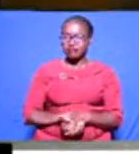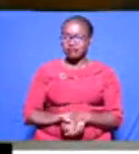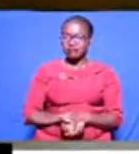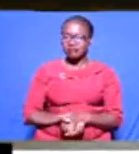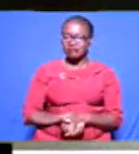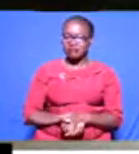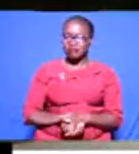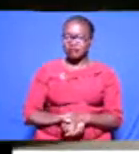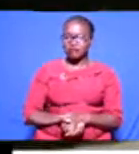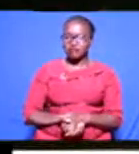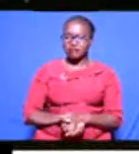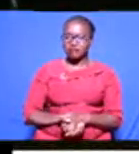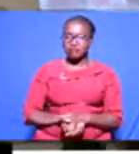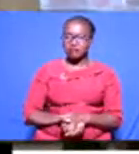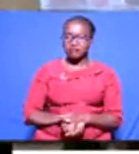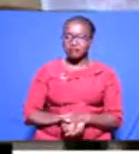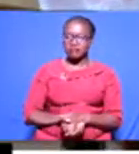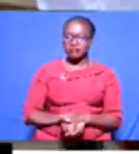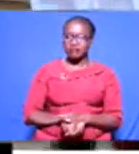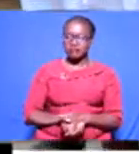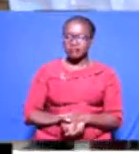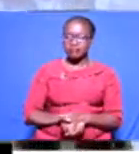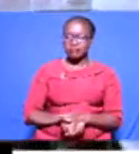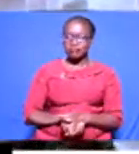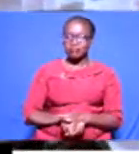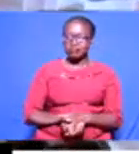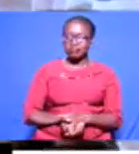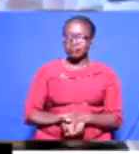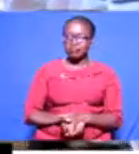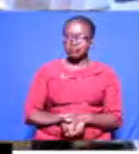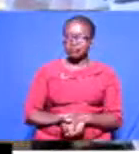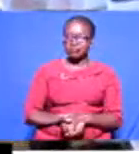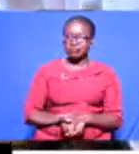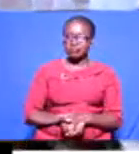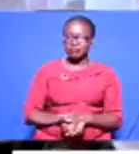at exactly 7:15.